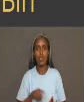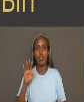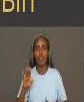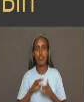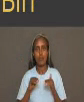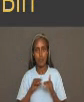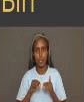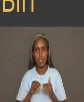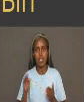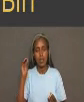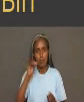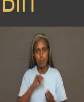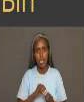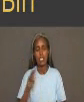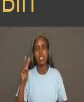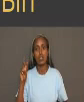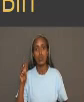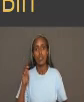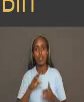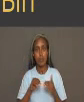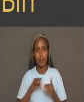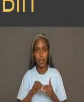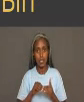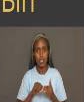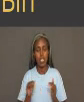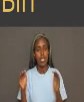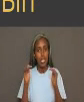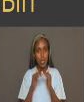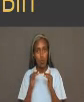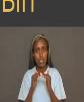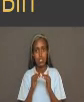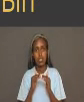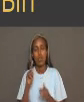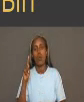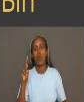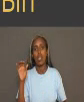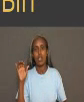112.5 birr plus 20 birr equals